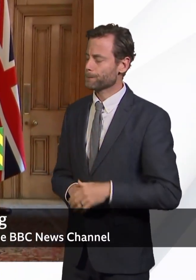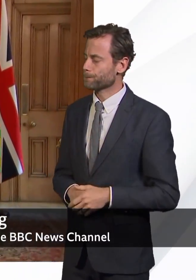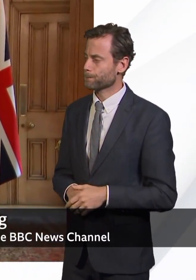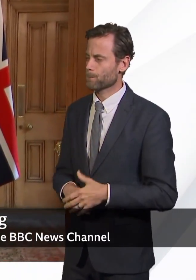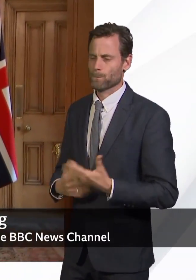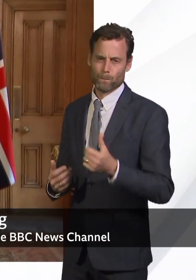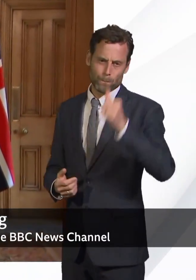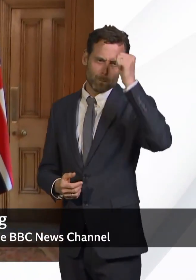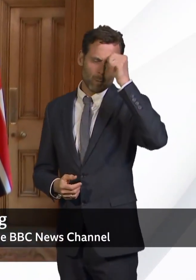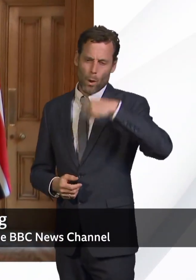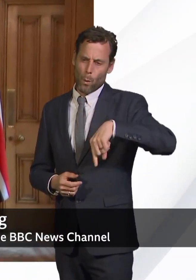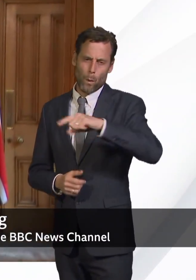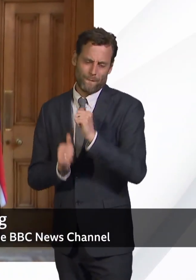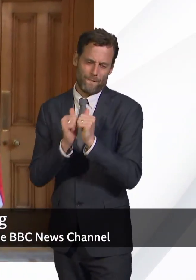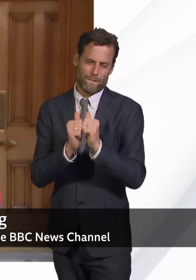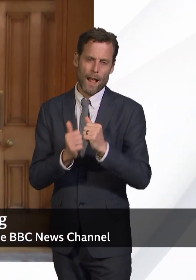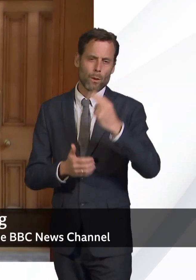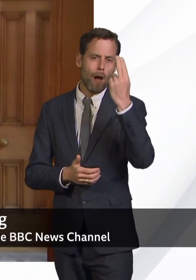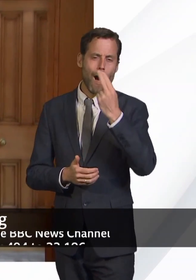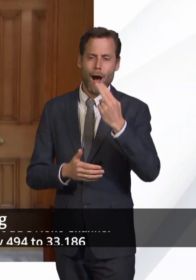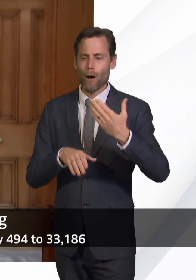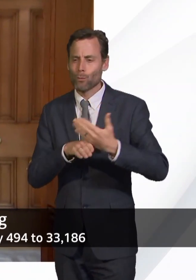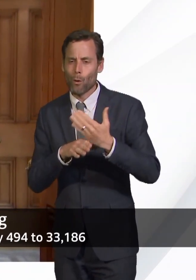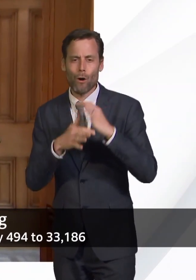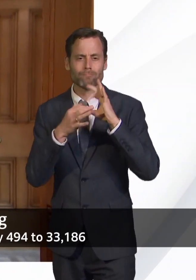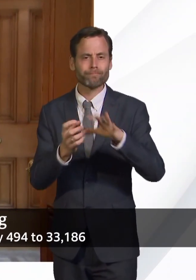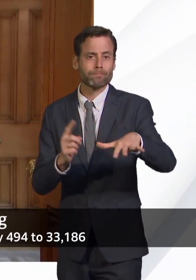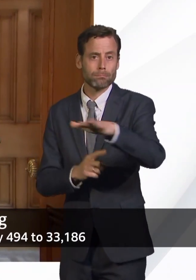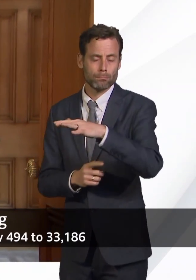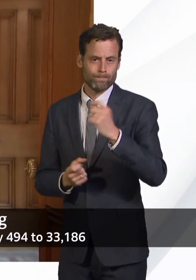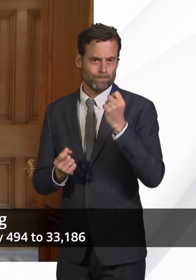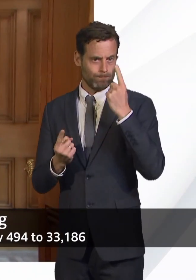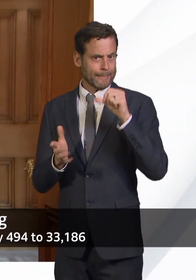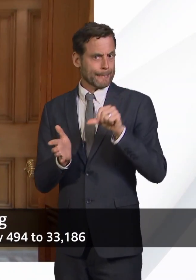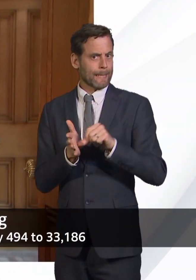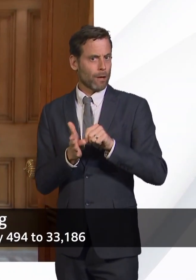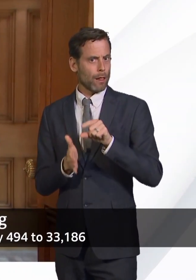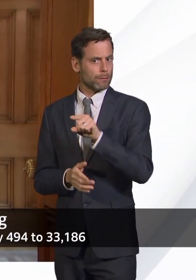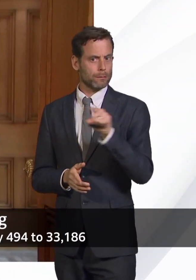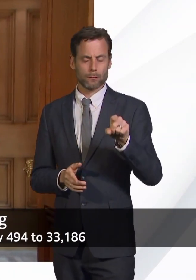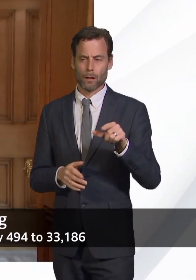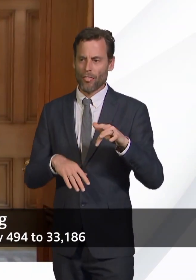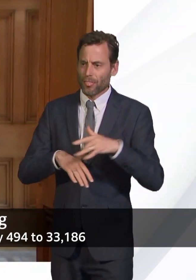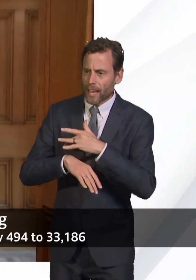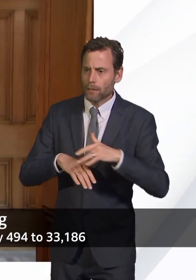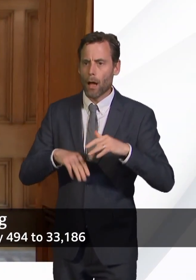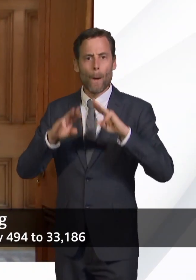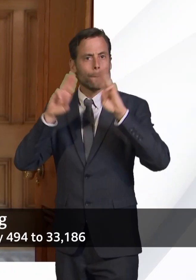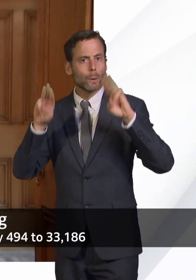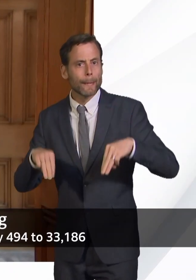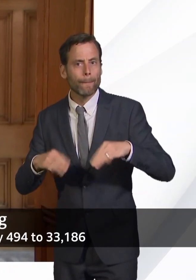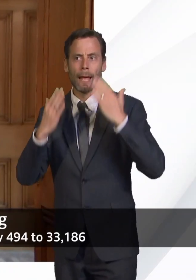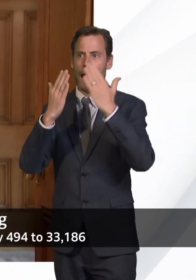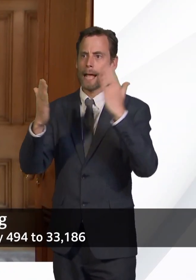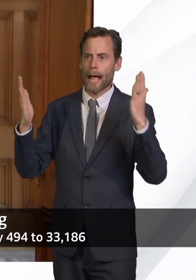about the arts are very concerned for the future of theatres, museums and